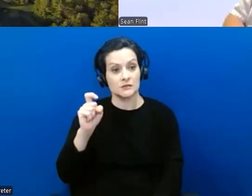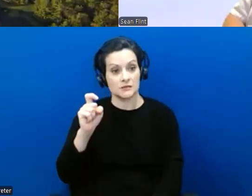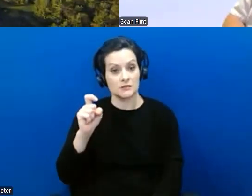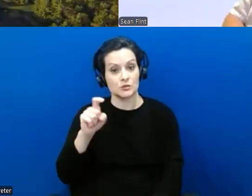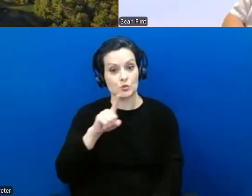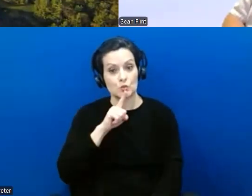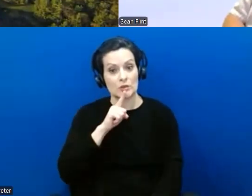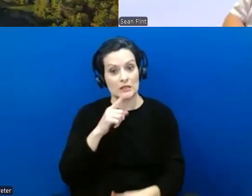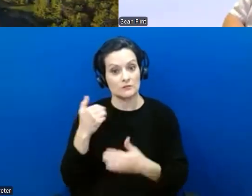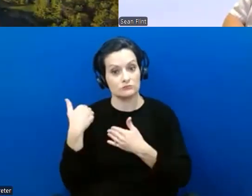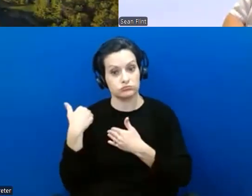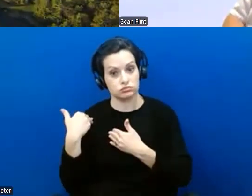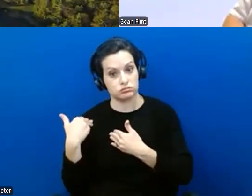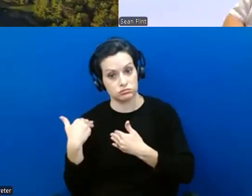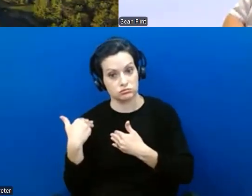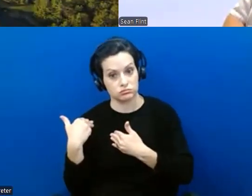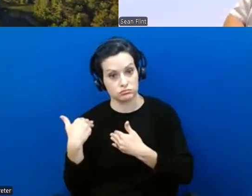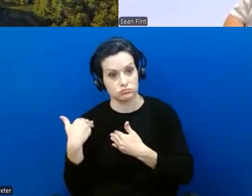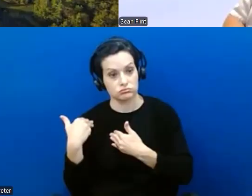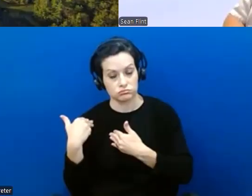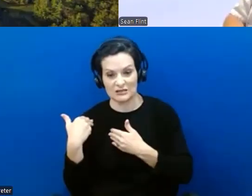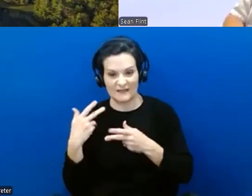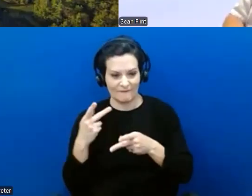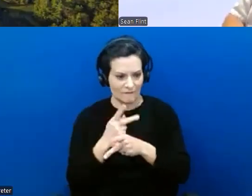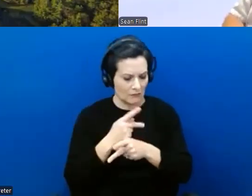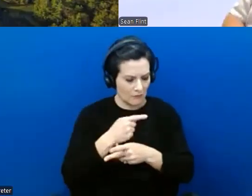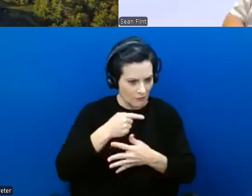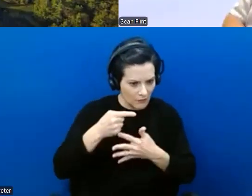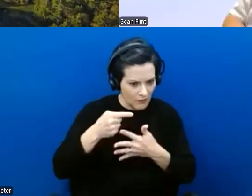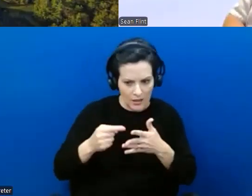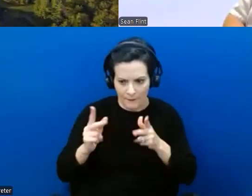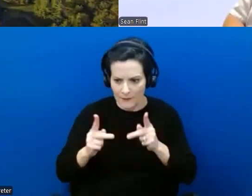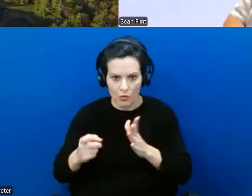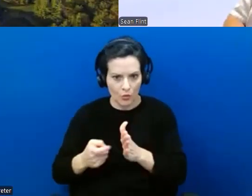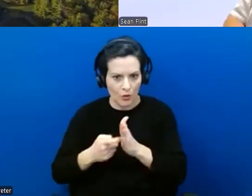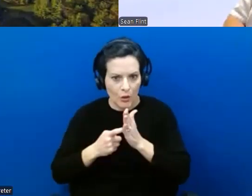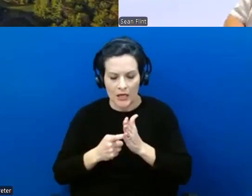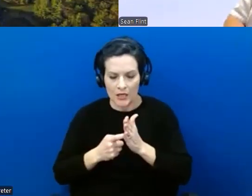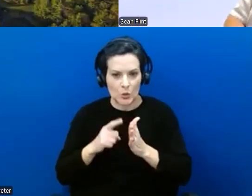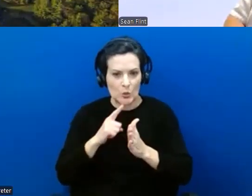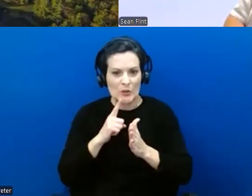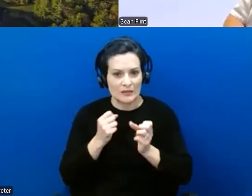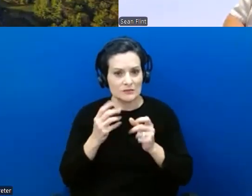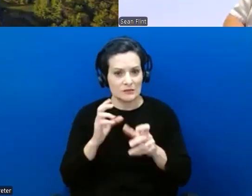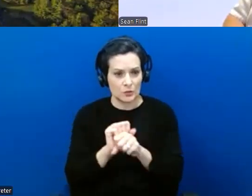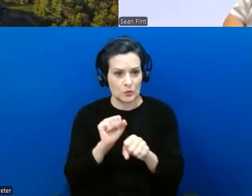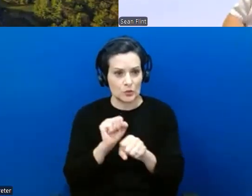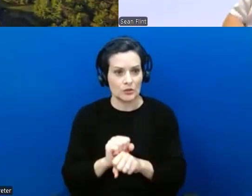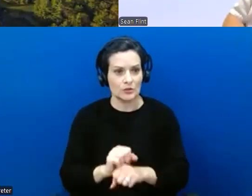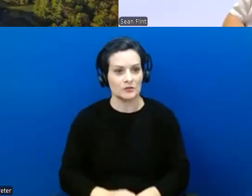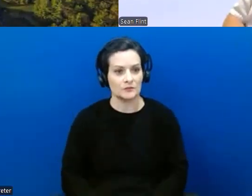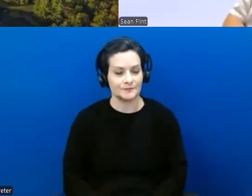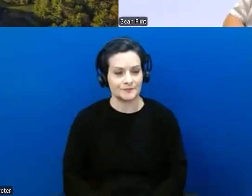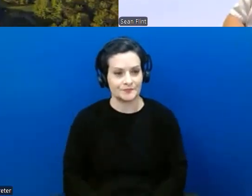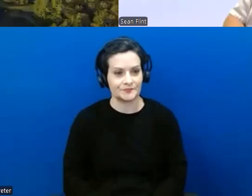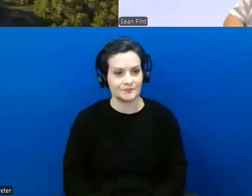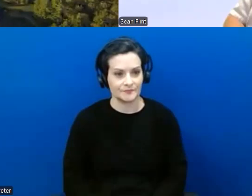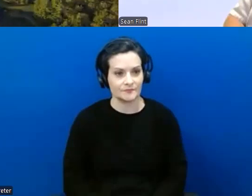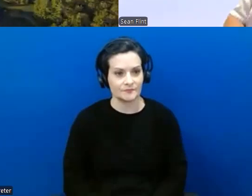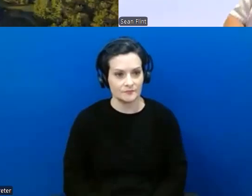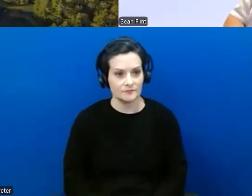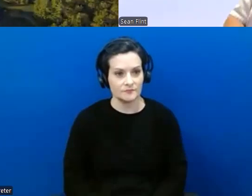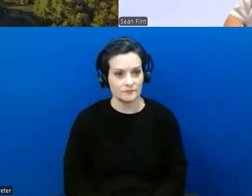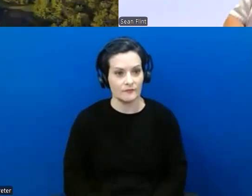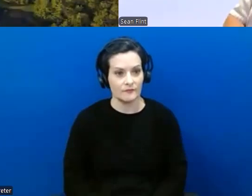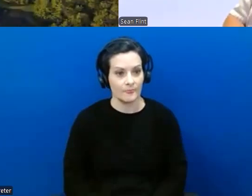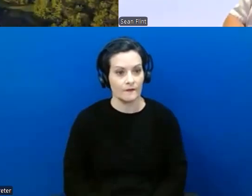lot of logistics and energy and people. So yeah, that again, that